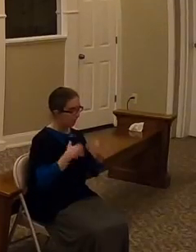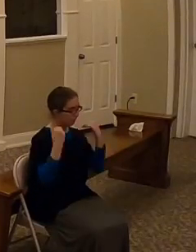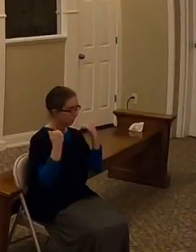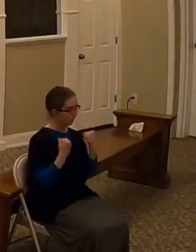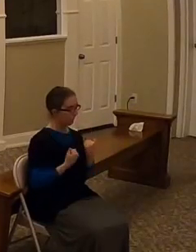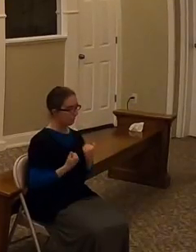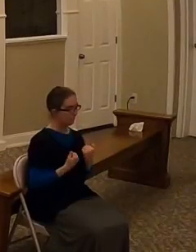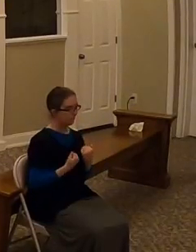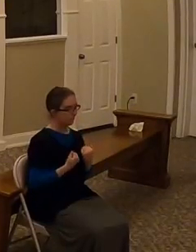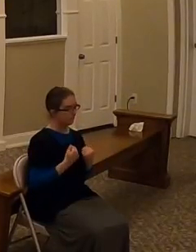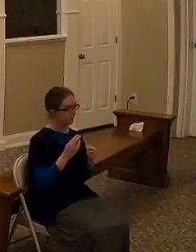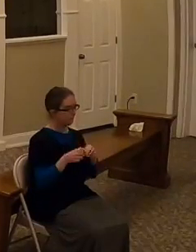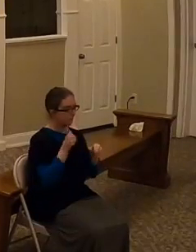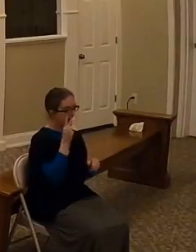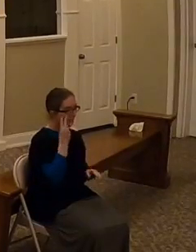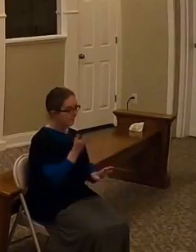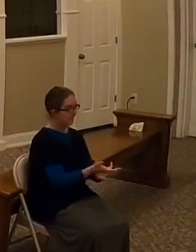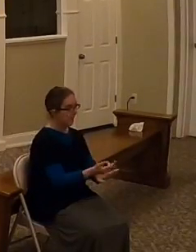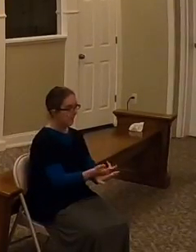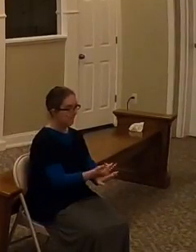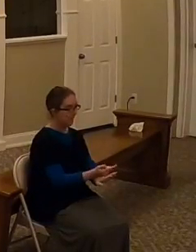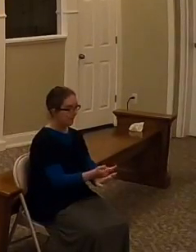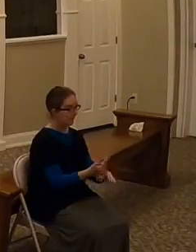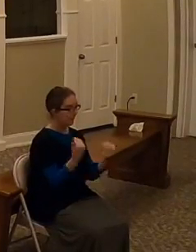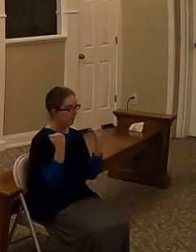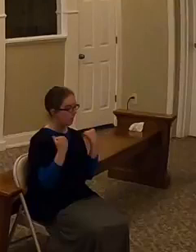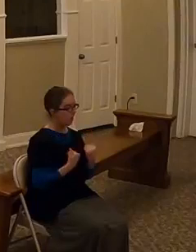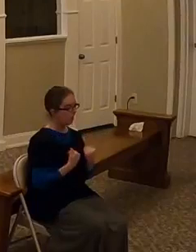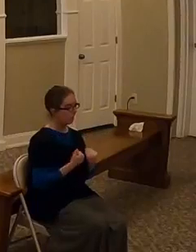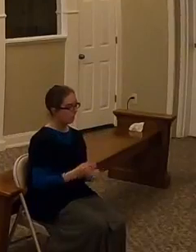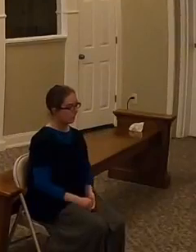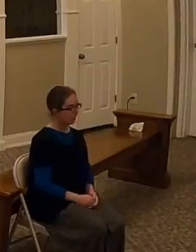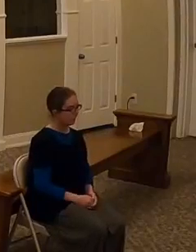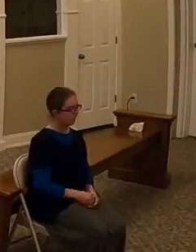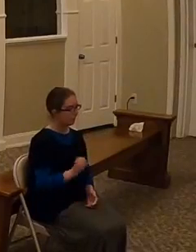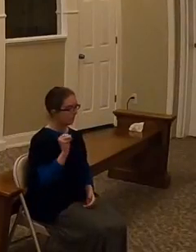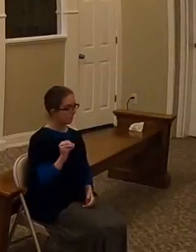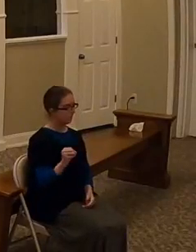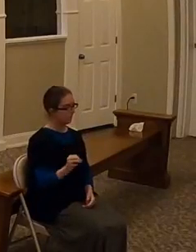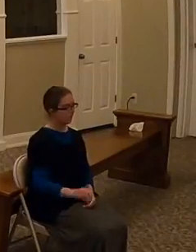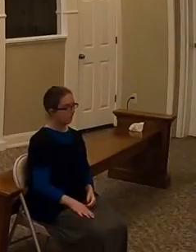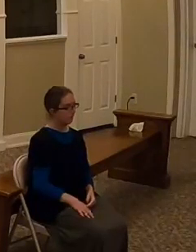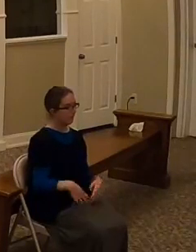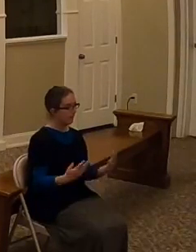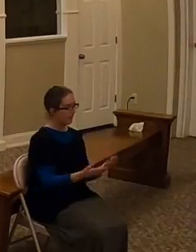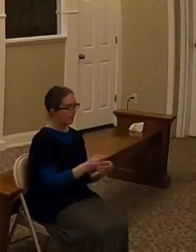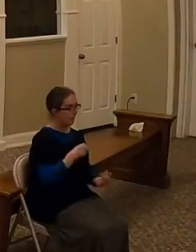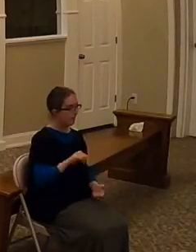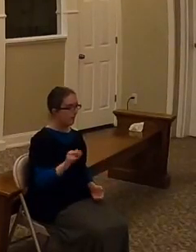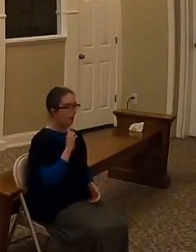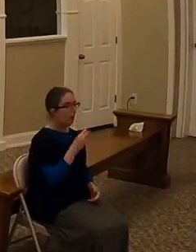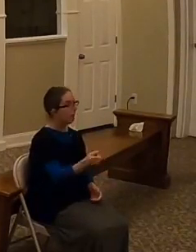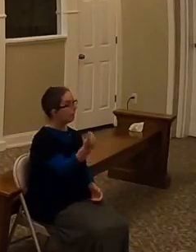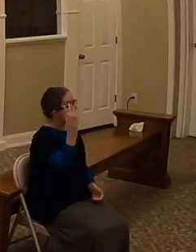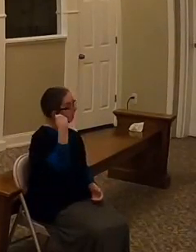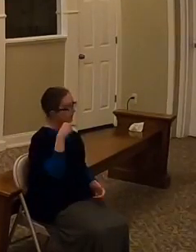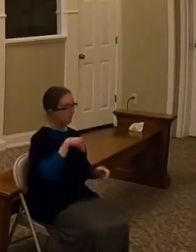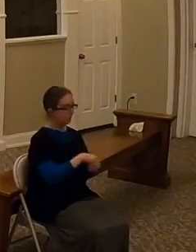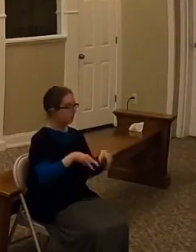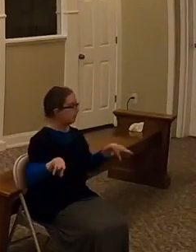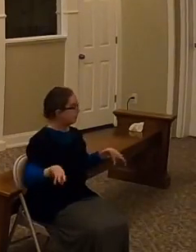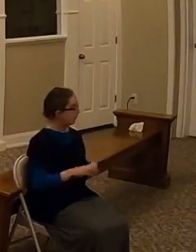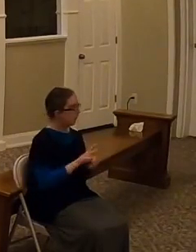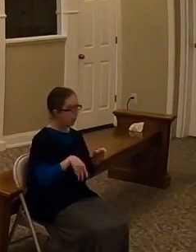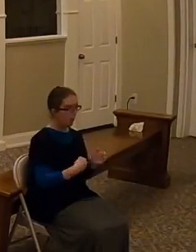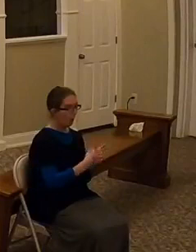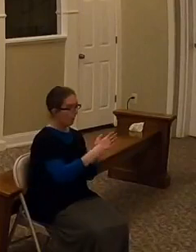dressed, you know, you didn't see their beggarly elements, okay? And so here they are all coming in the wedding. And